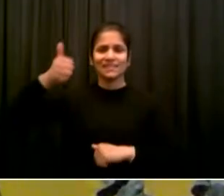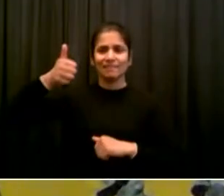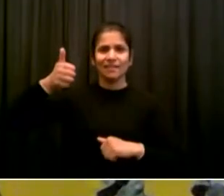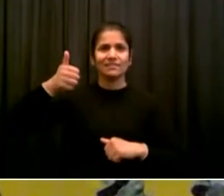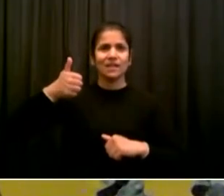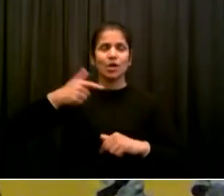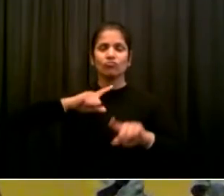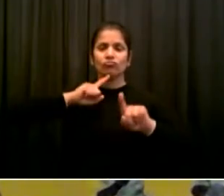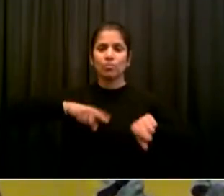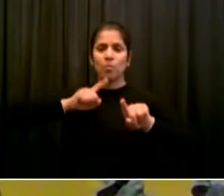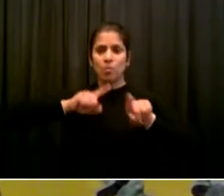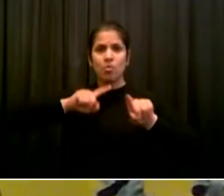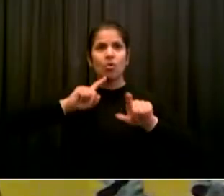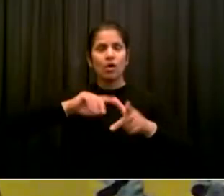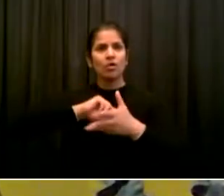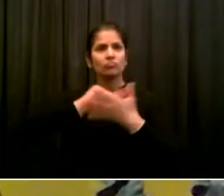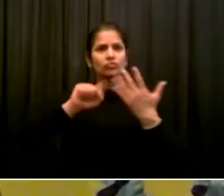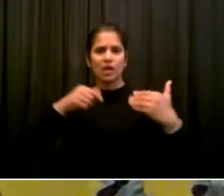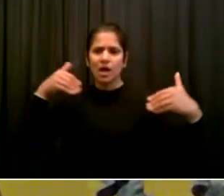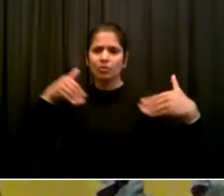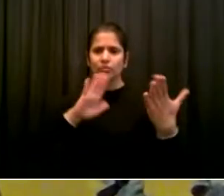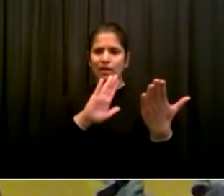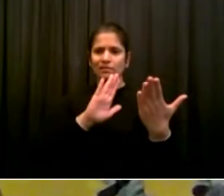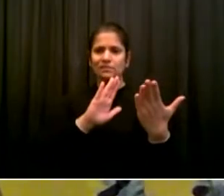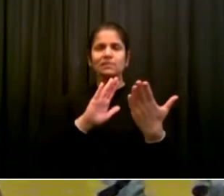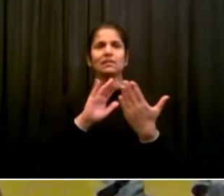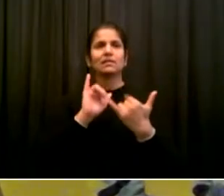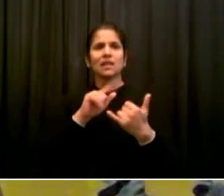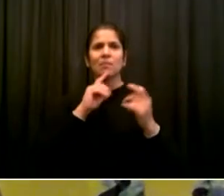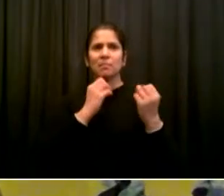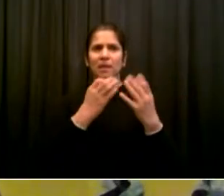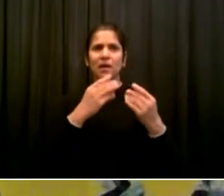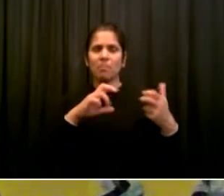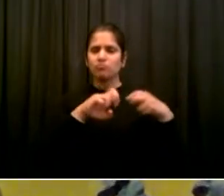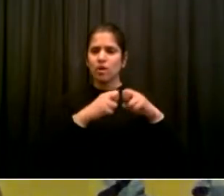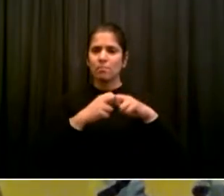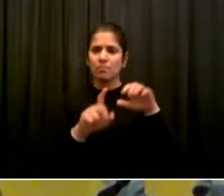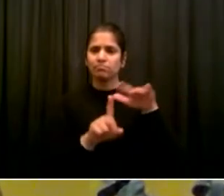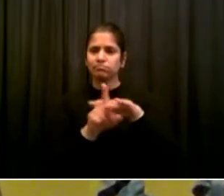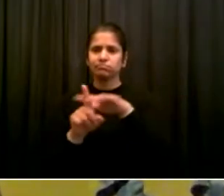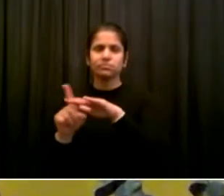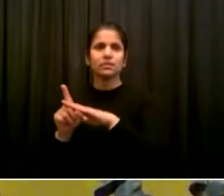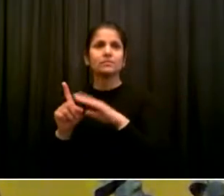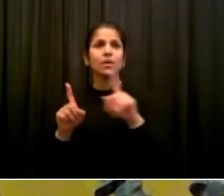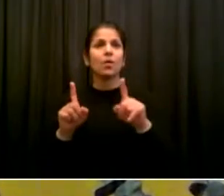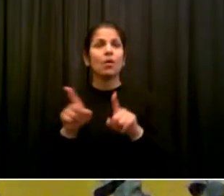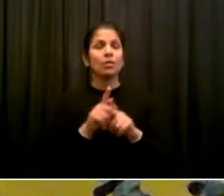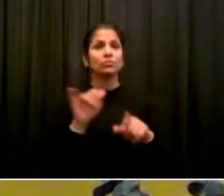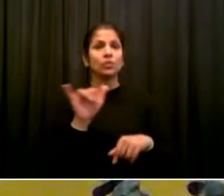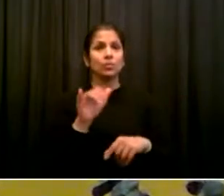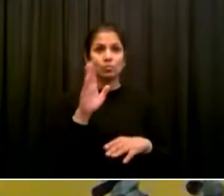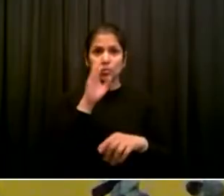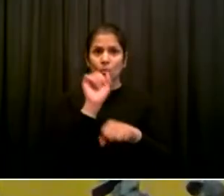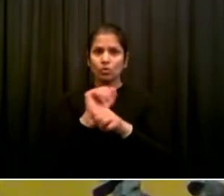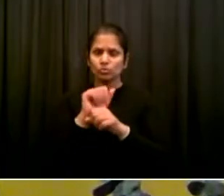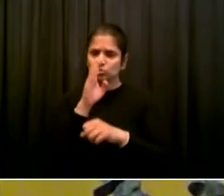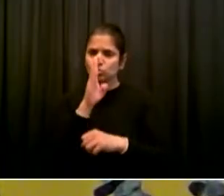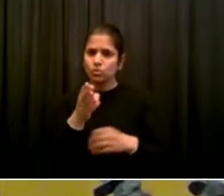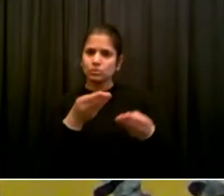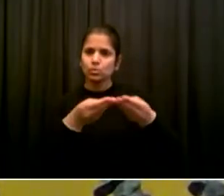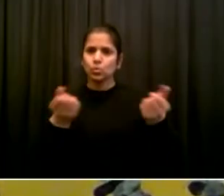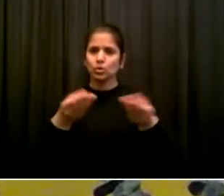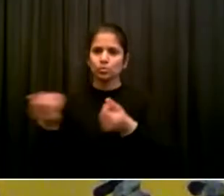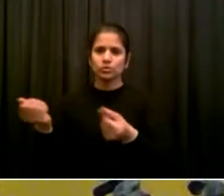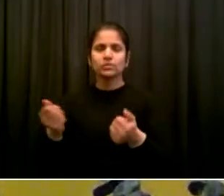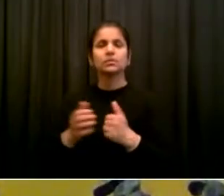and solicit input and work towards solutions. But like many of you, I was also skeptical. New York is an old